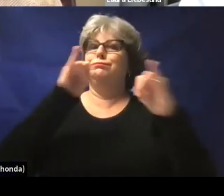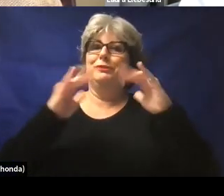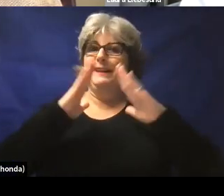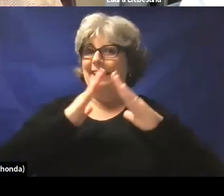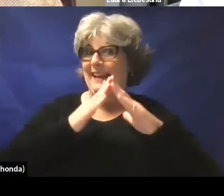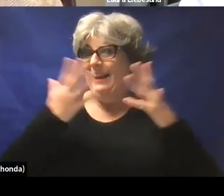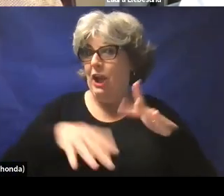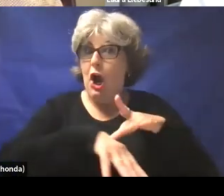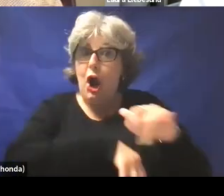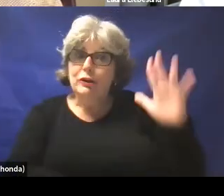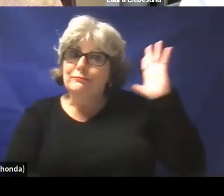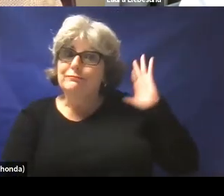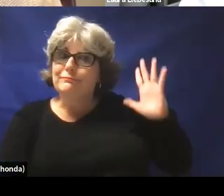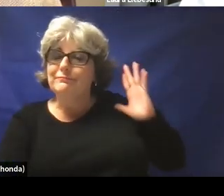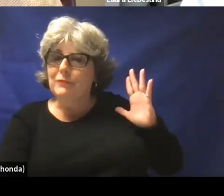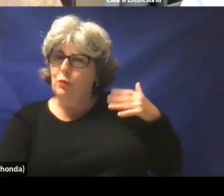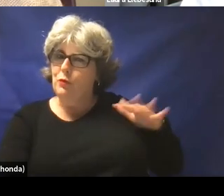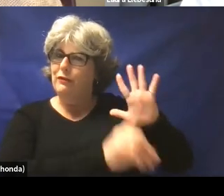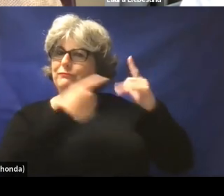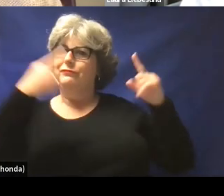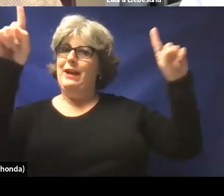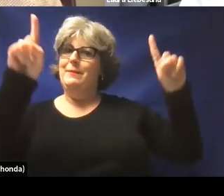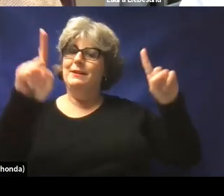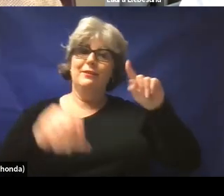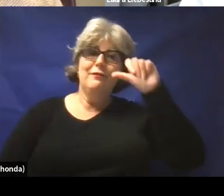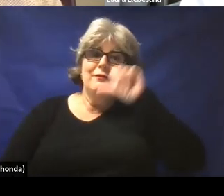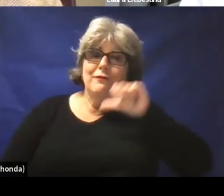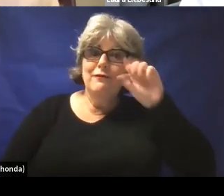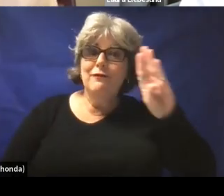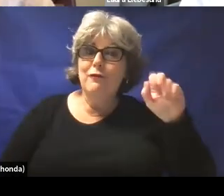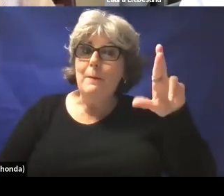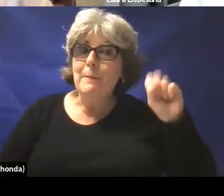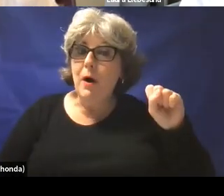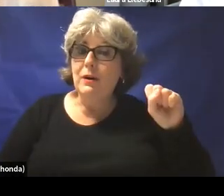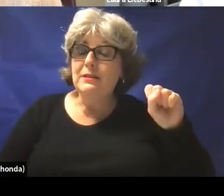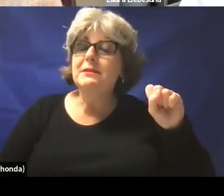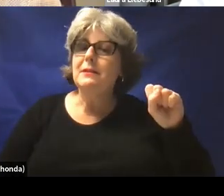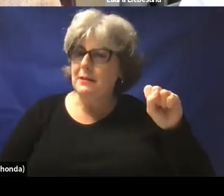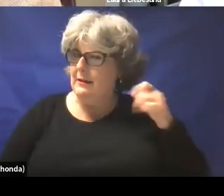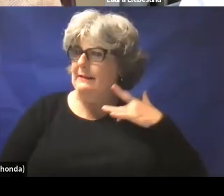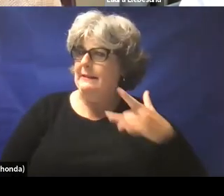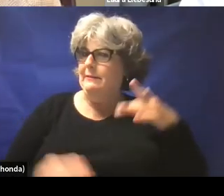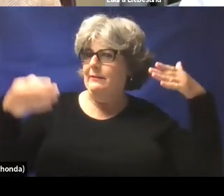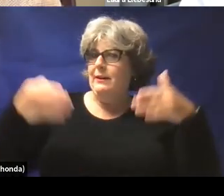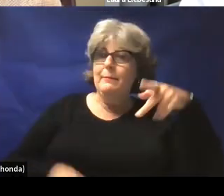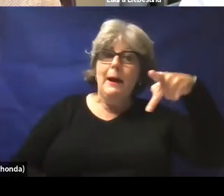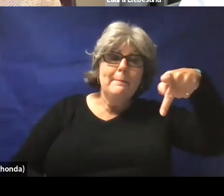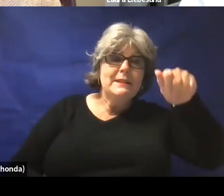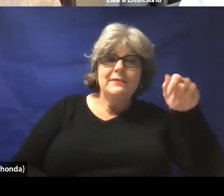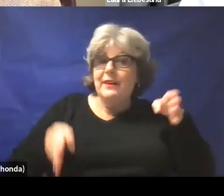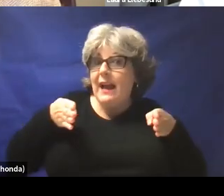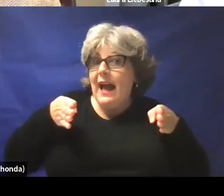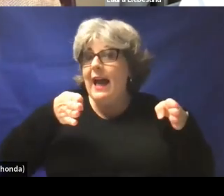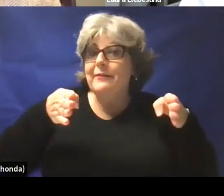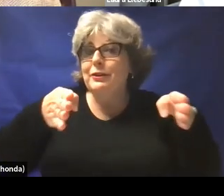So even in the early days, it was very famous for its bars. Many of the early bars were centered around Pennsylvania Avenue, you know,